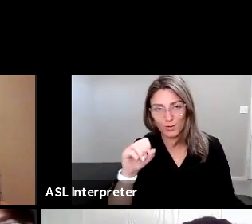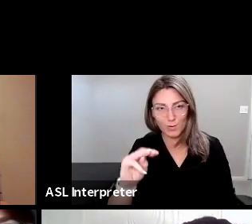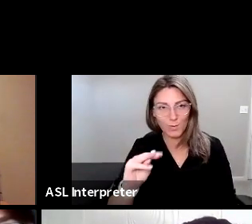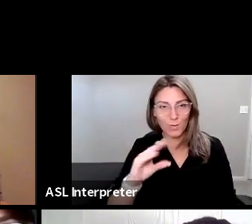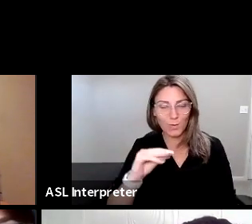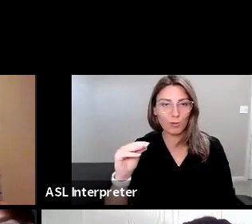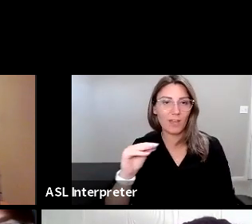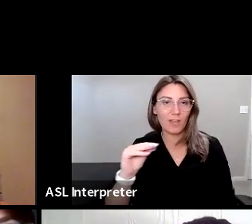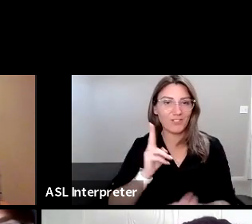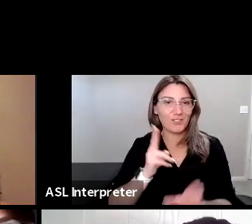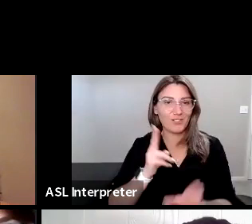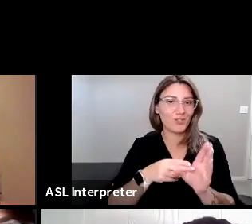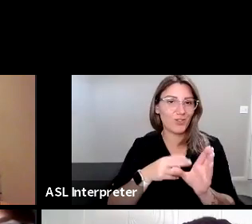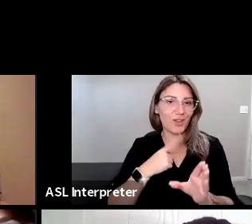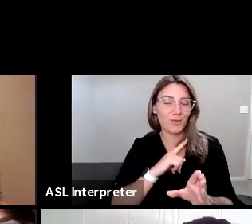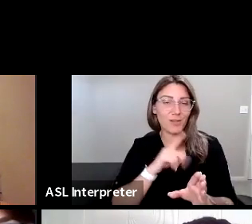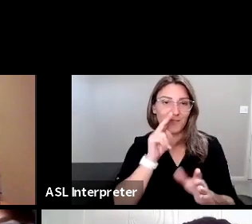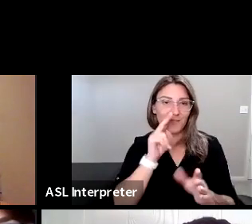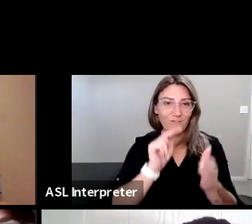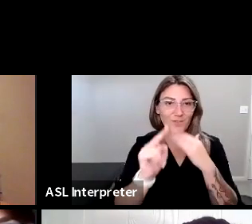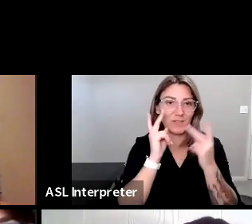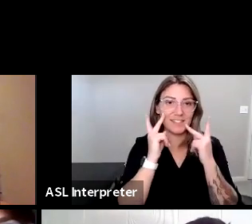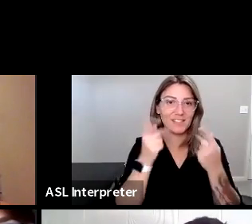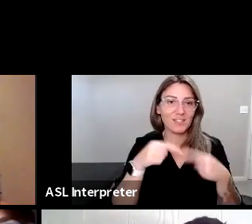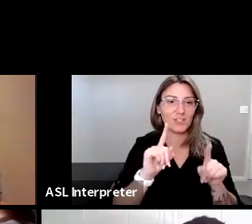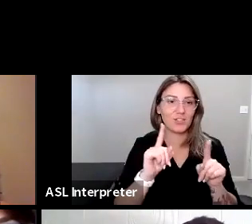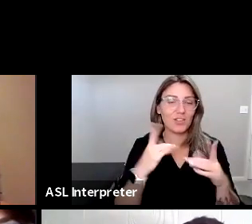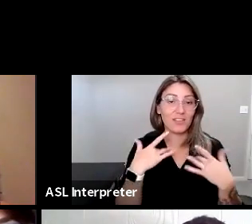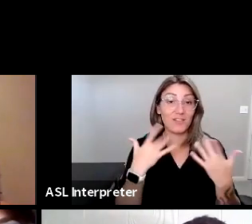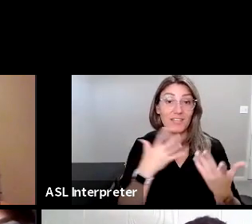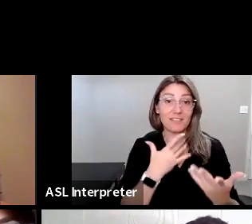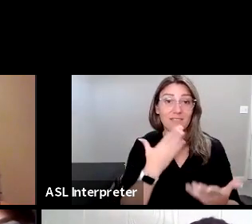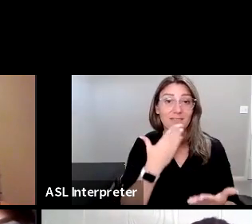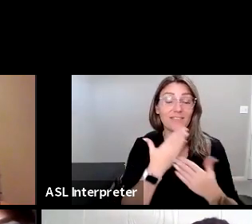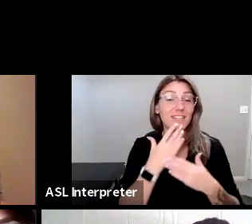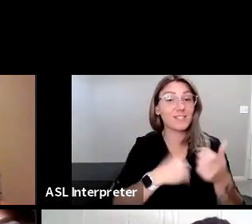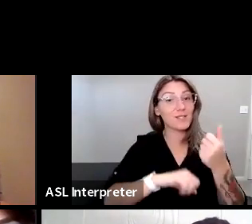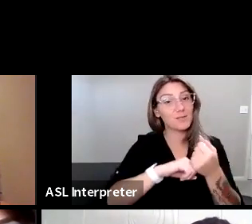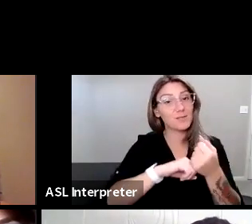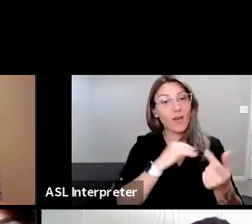us. And we definitely look forward to seeing you in those events. And thanks for your support and attending.